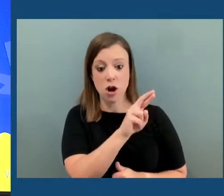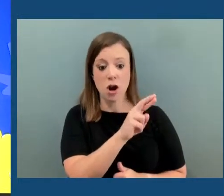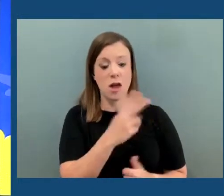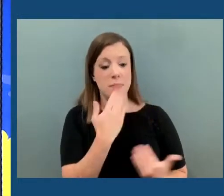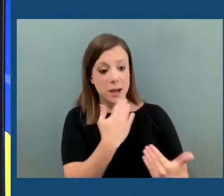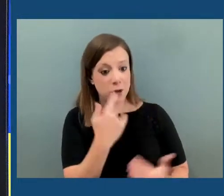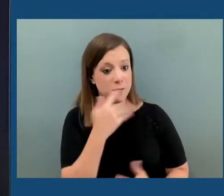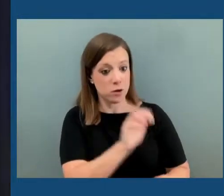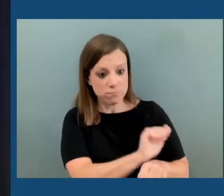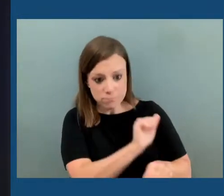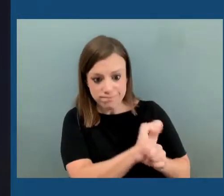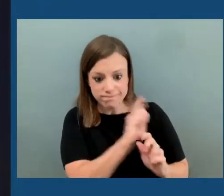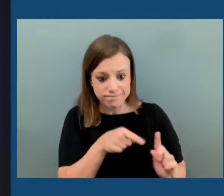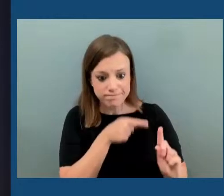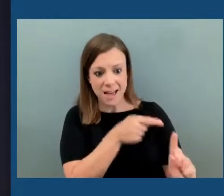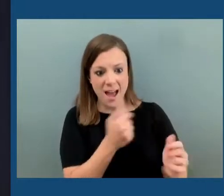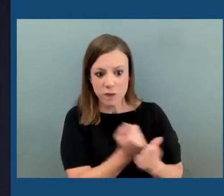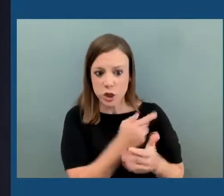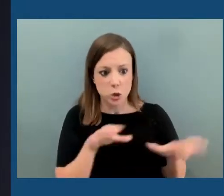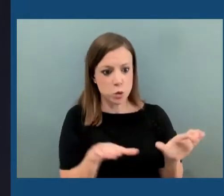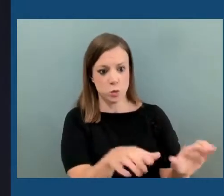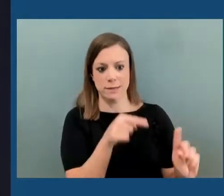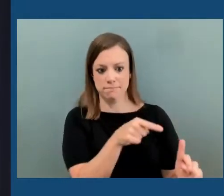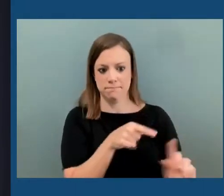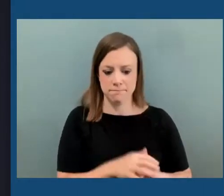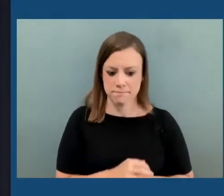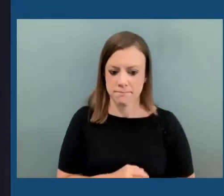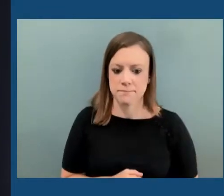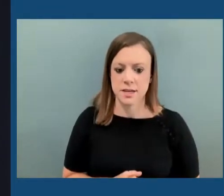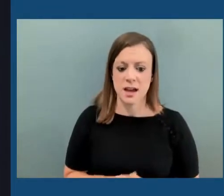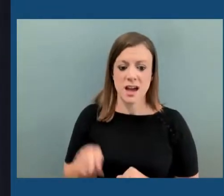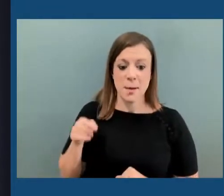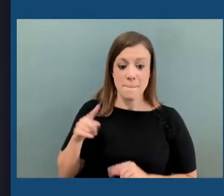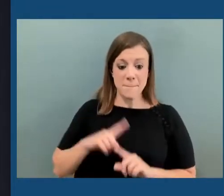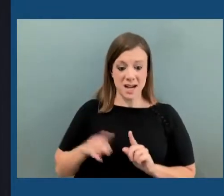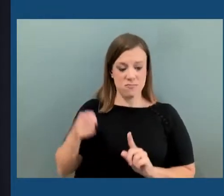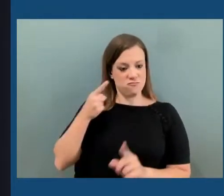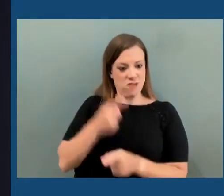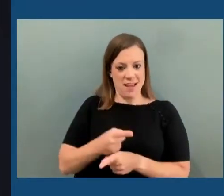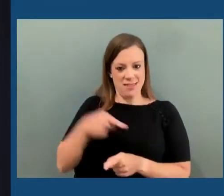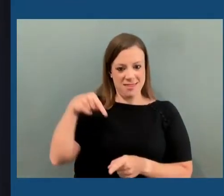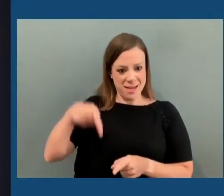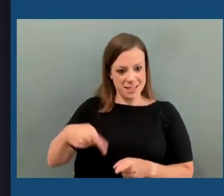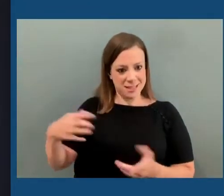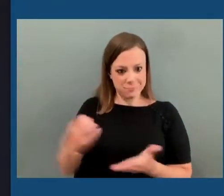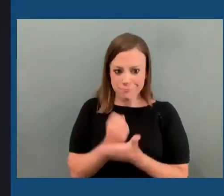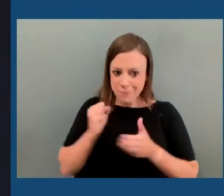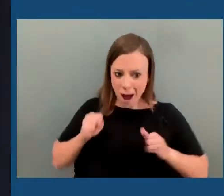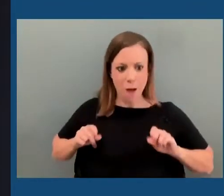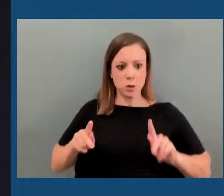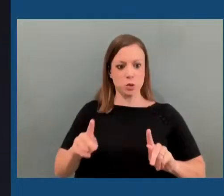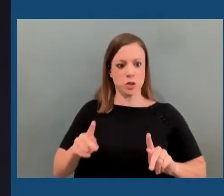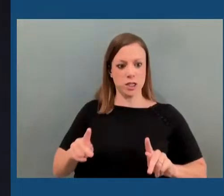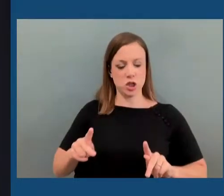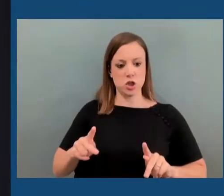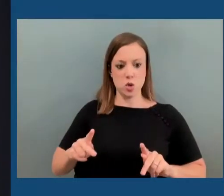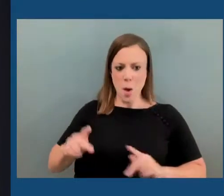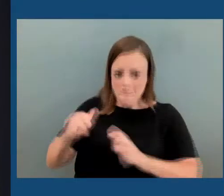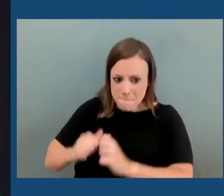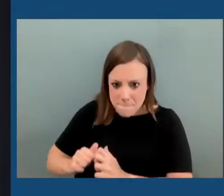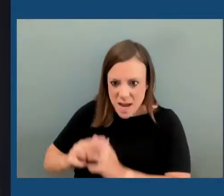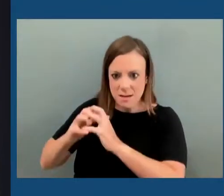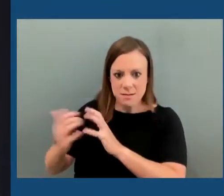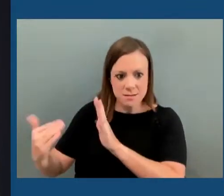is absolutely correct, is that this is an opportunity to rebuild New York. The dollars that are on the table from the Biden